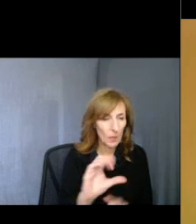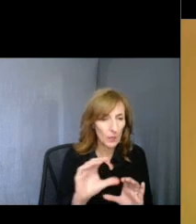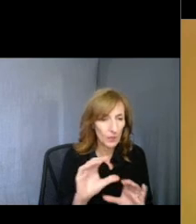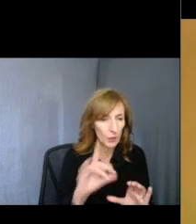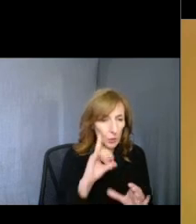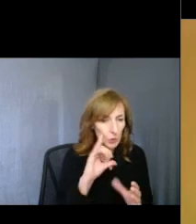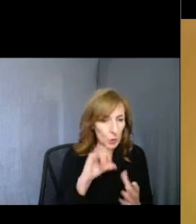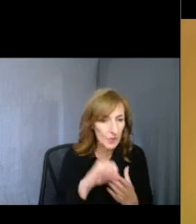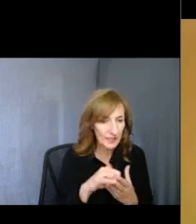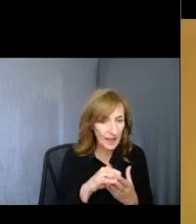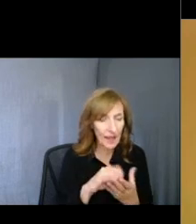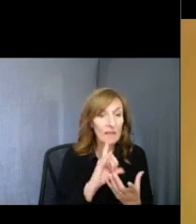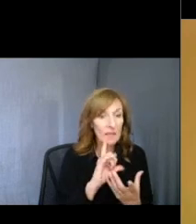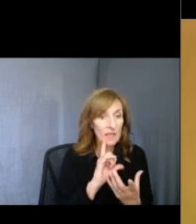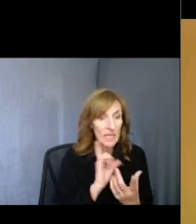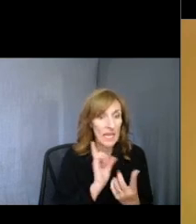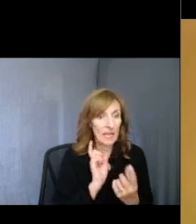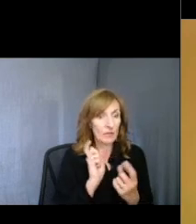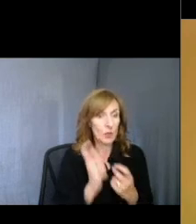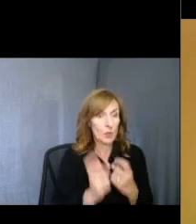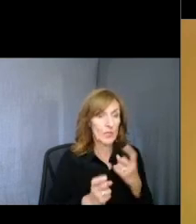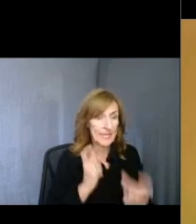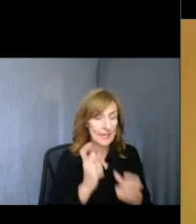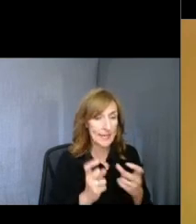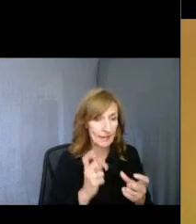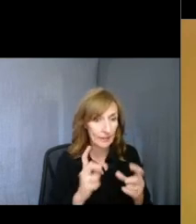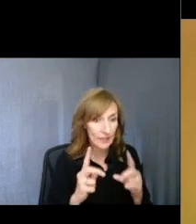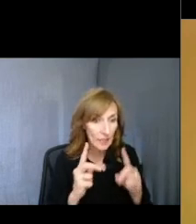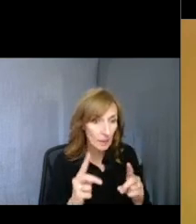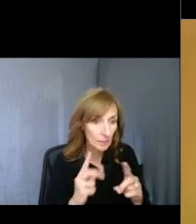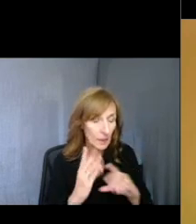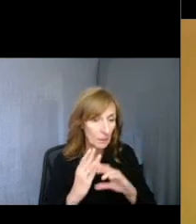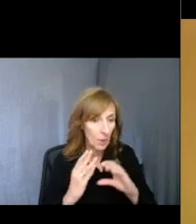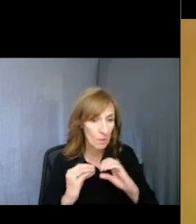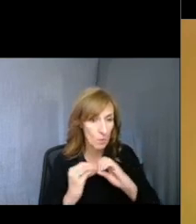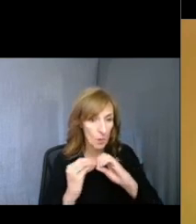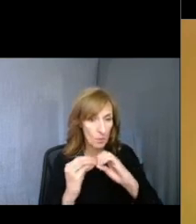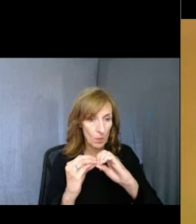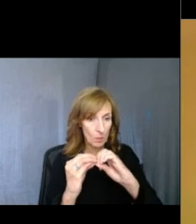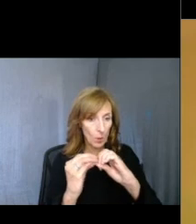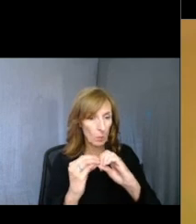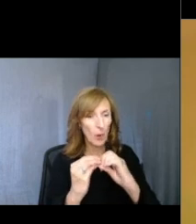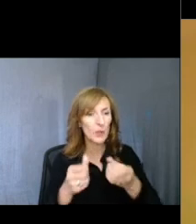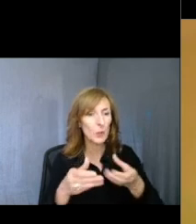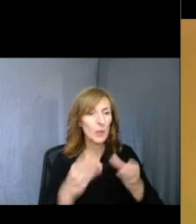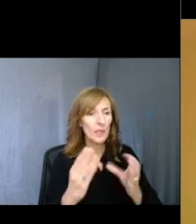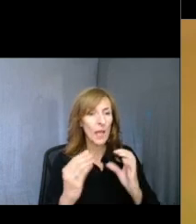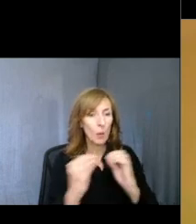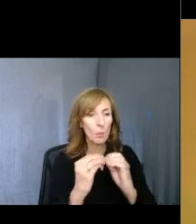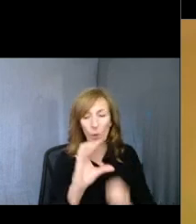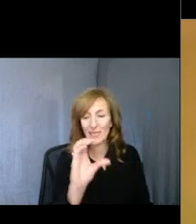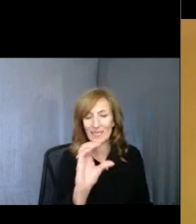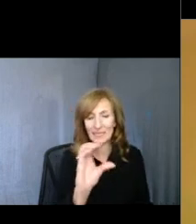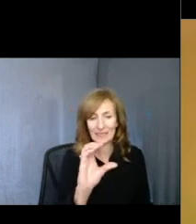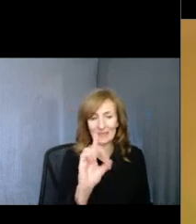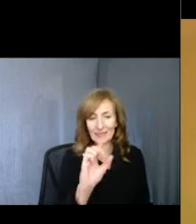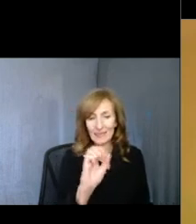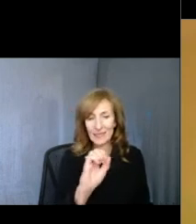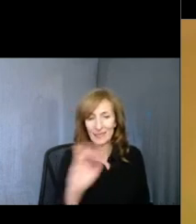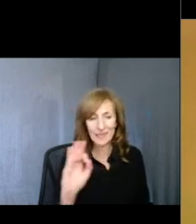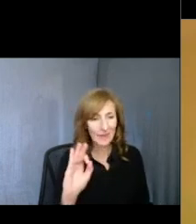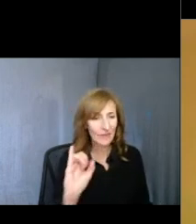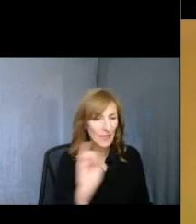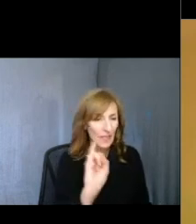giving chronic acid blockers, you actually open people up to C. diff infections. We don't see C. diff a lot in cats, but